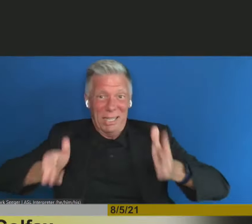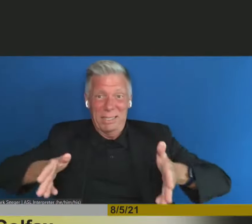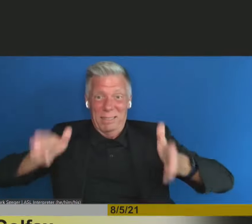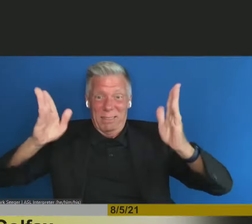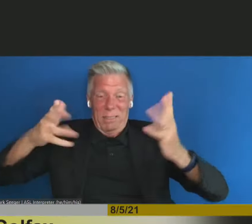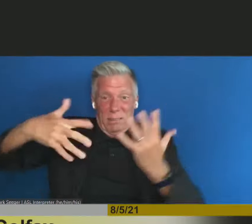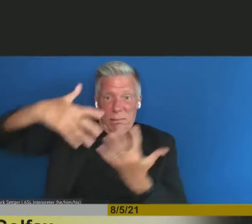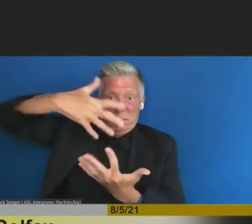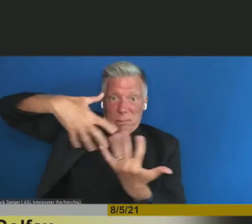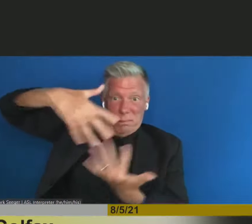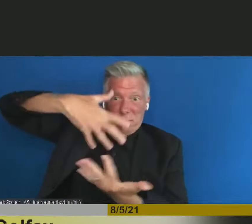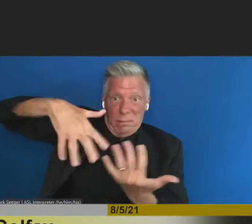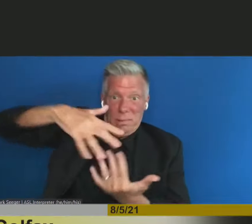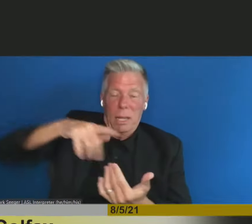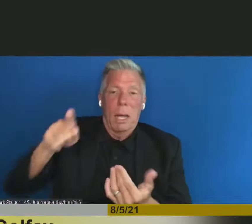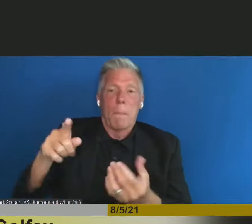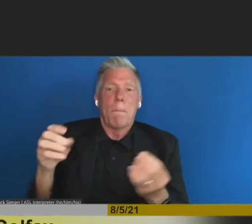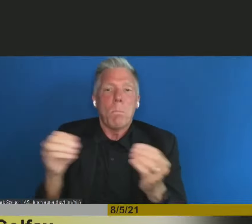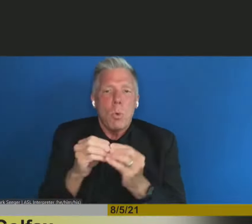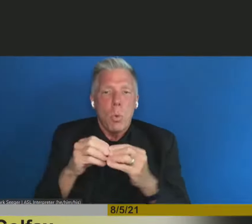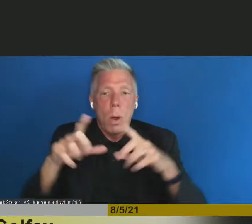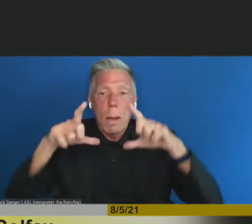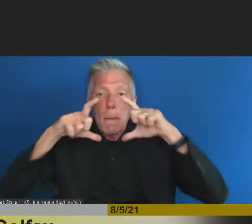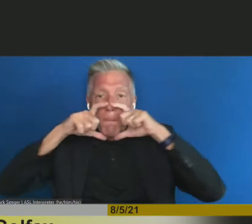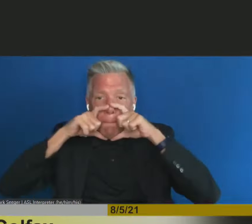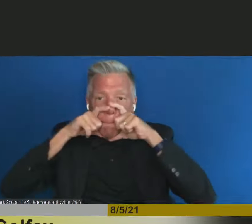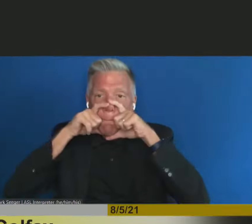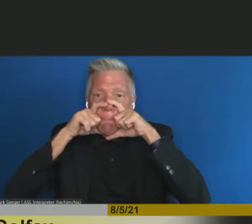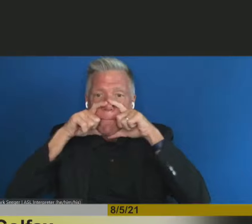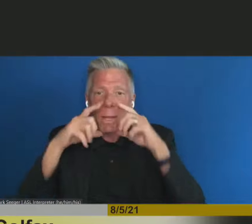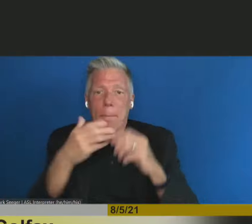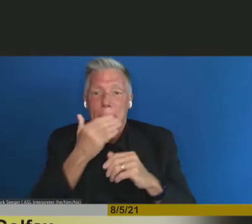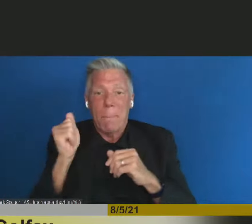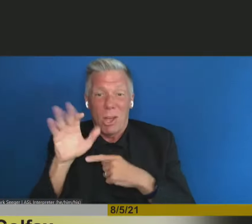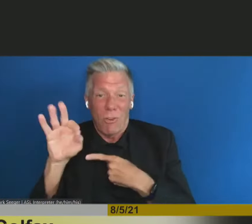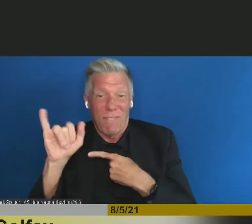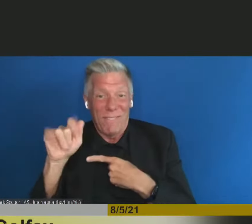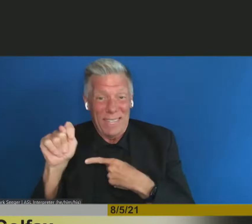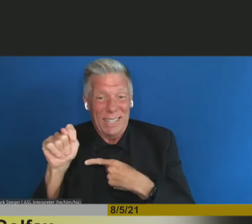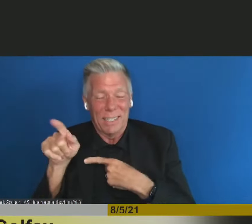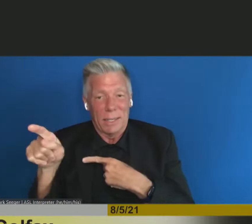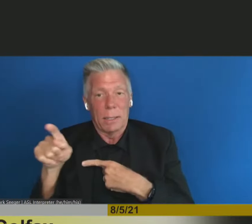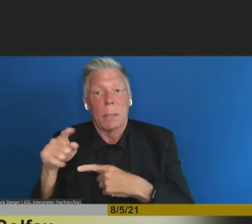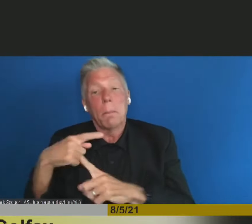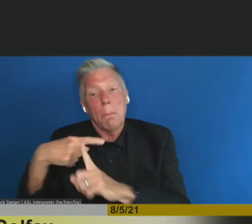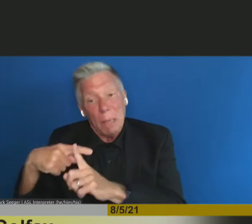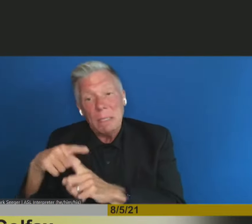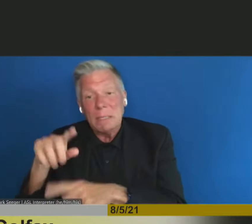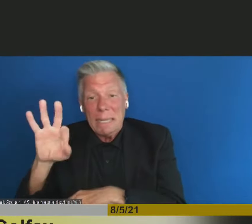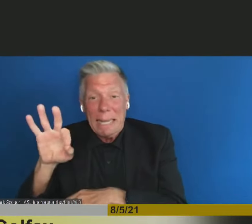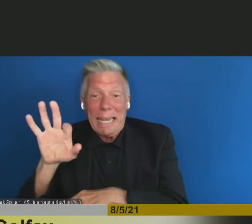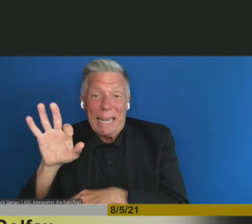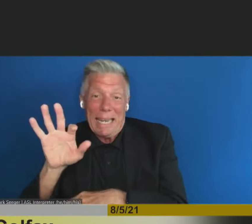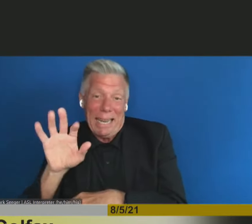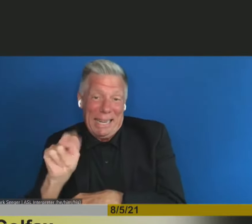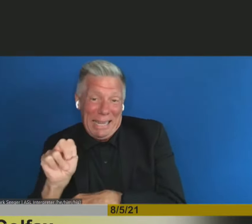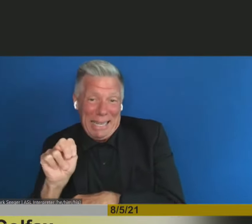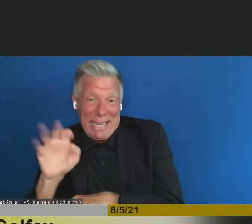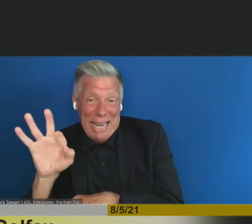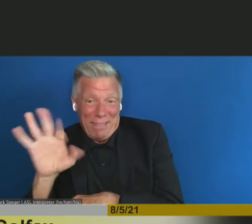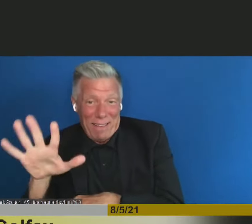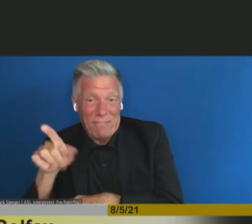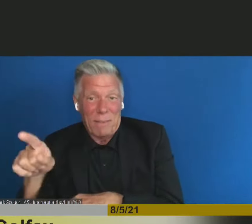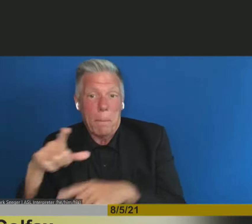the better fitted the mask. We know that N95 masks can be better for people if they're worn properly than other masks,